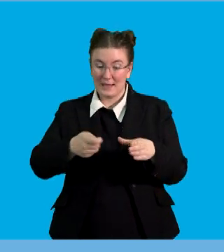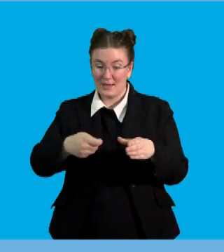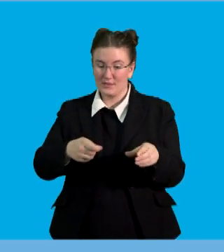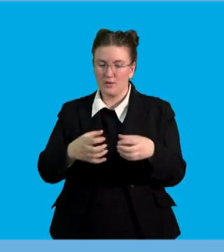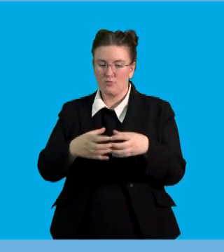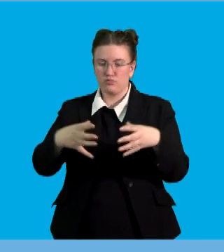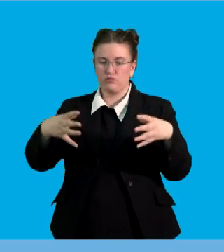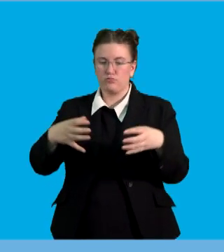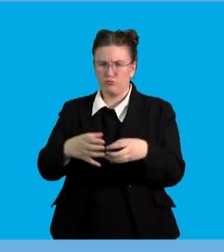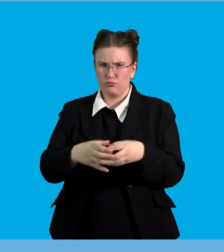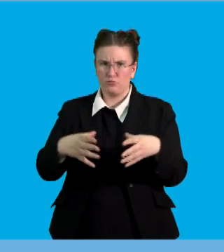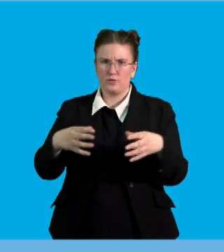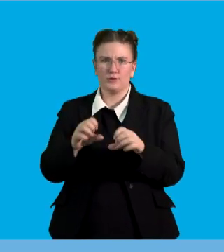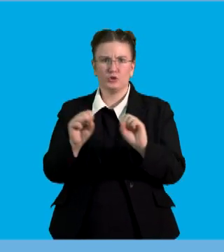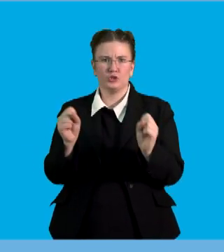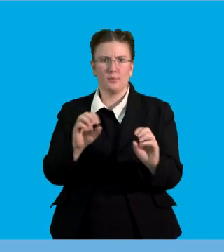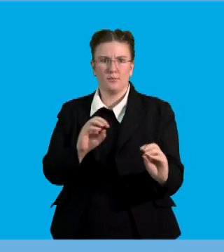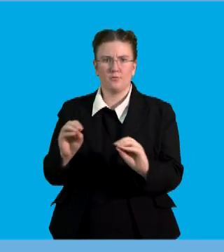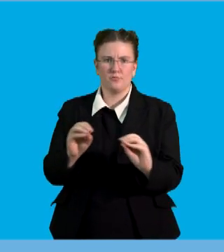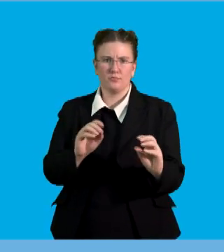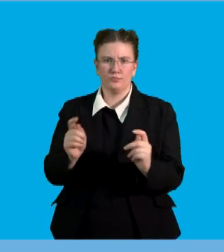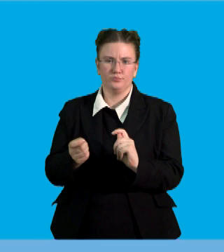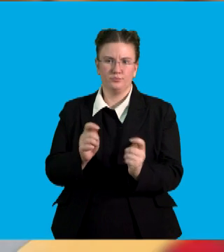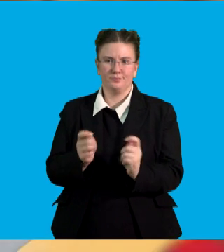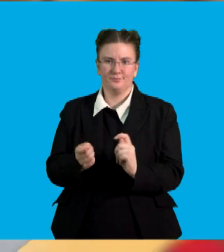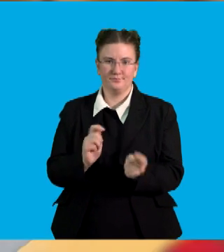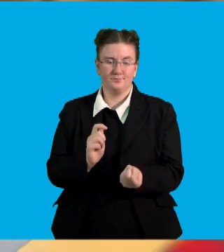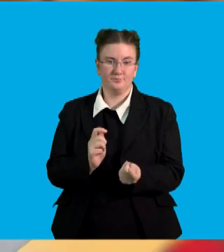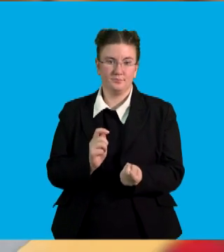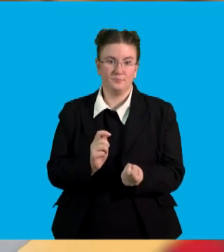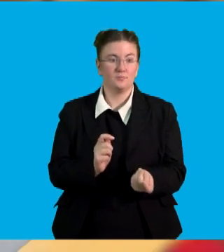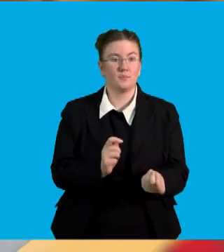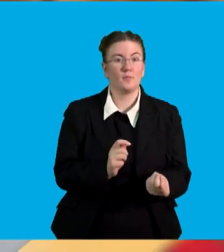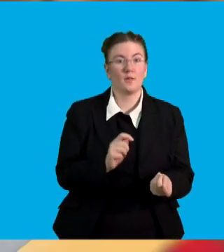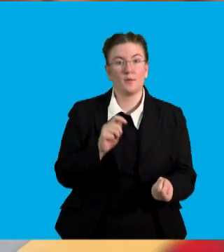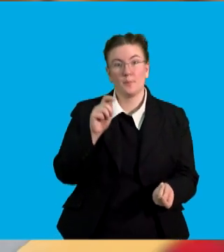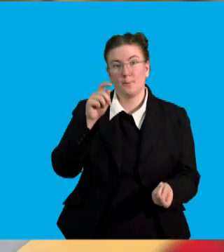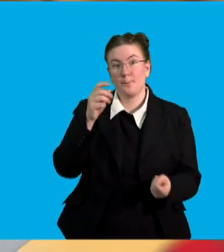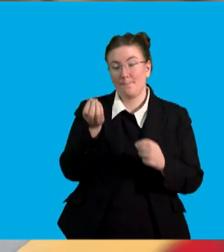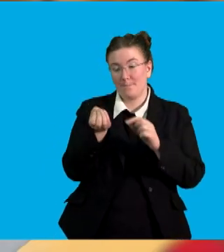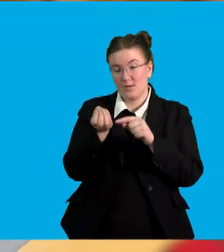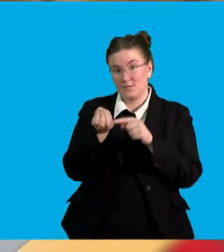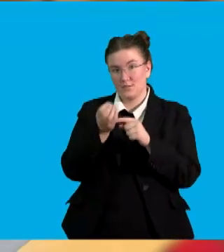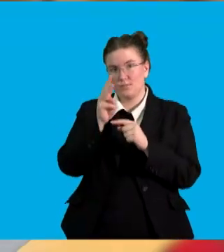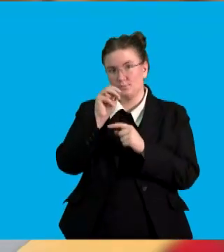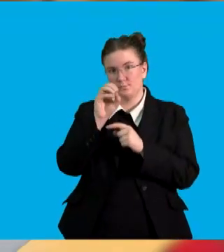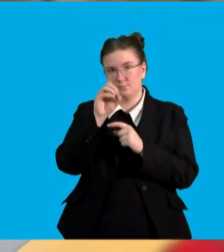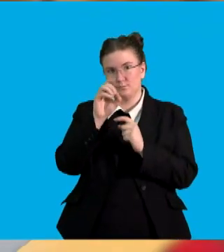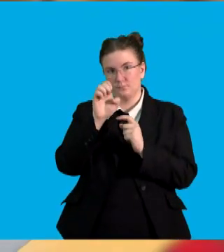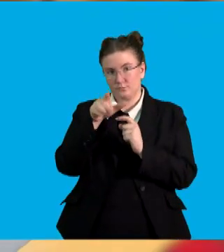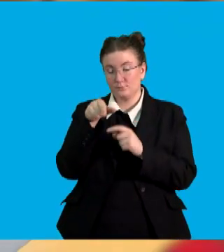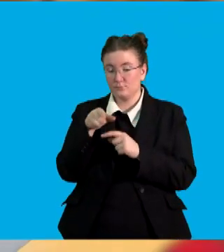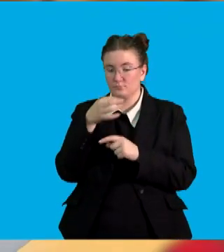container they are in. Now, let's think for a bit. The particle model of matter tells us that all matter is made up